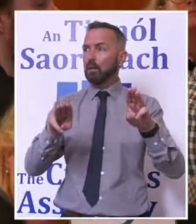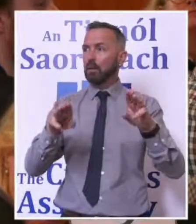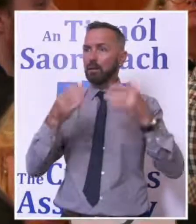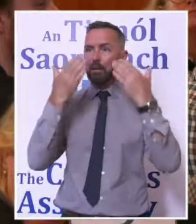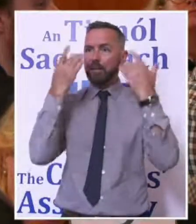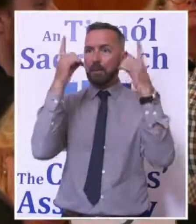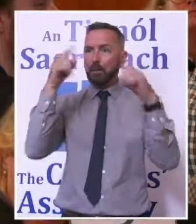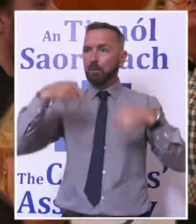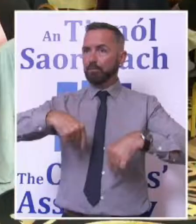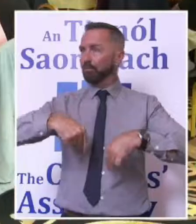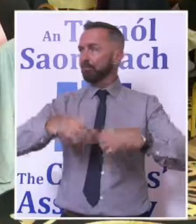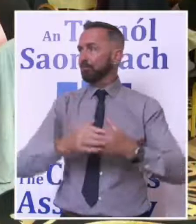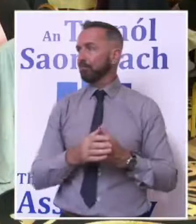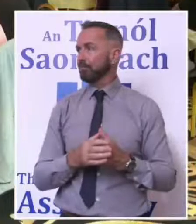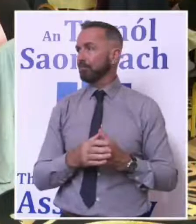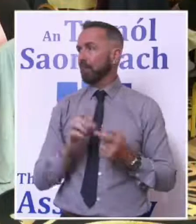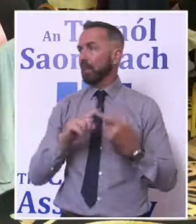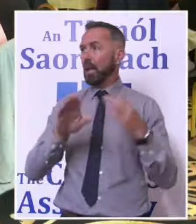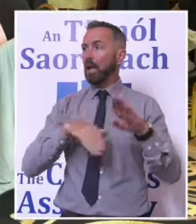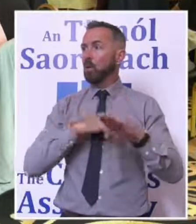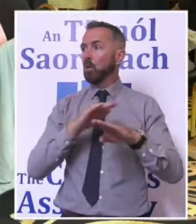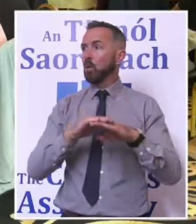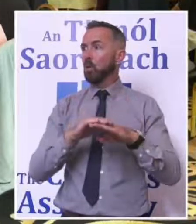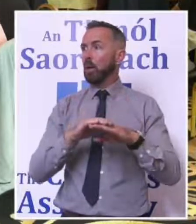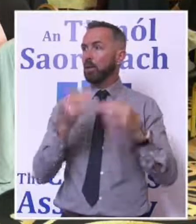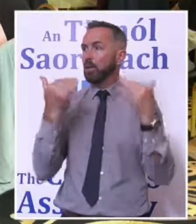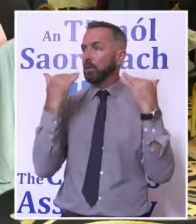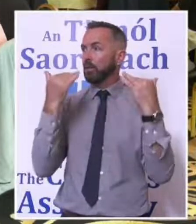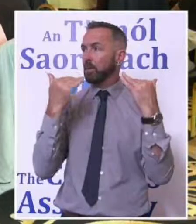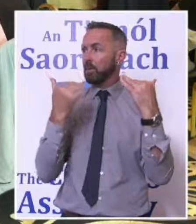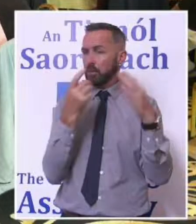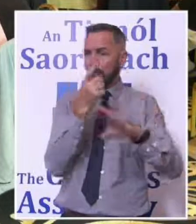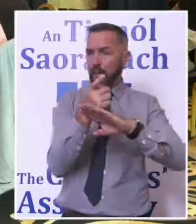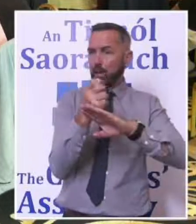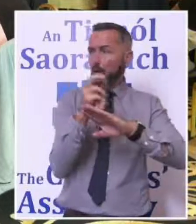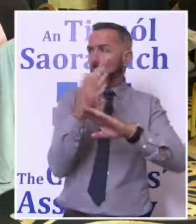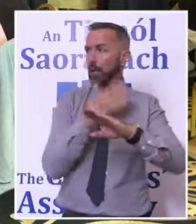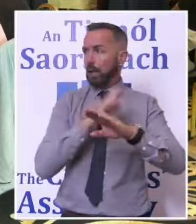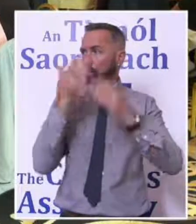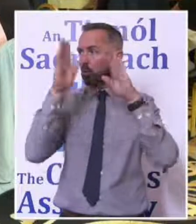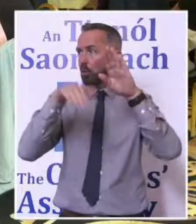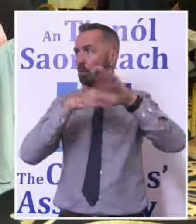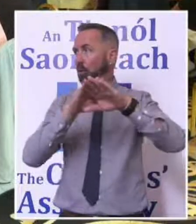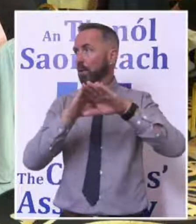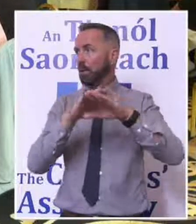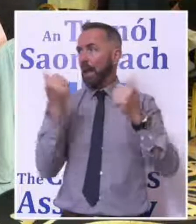and where is that? Does it exist, and can you just point us to